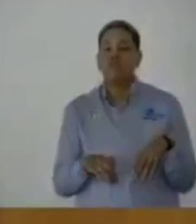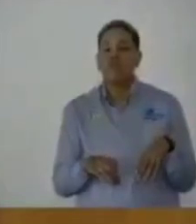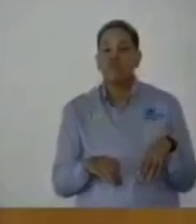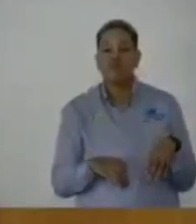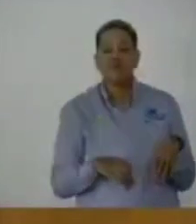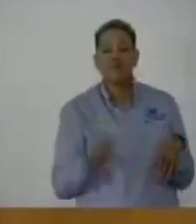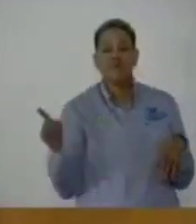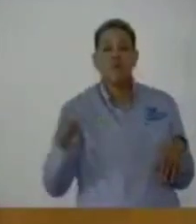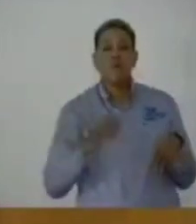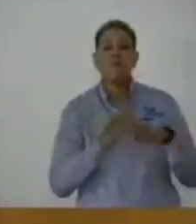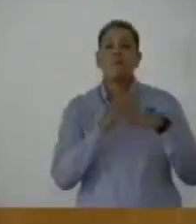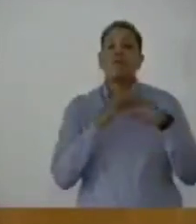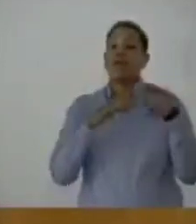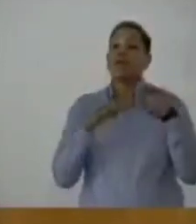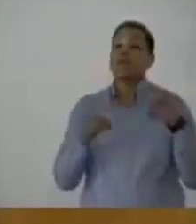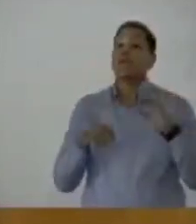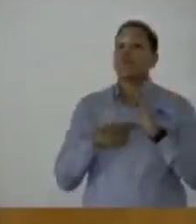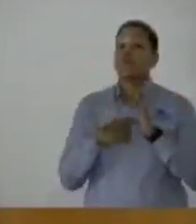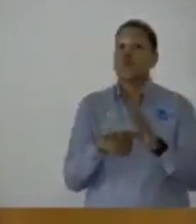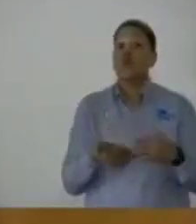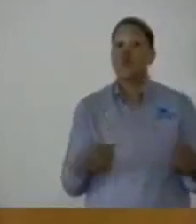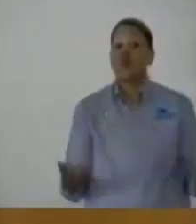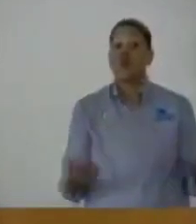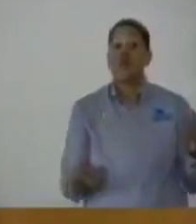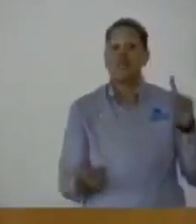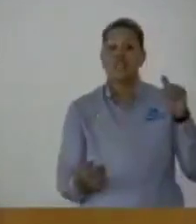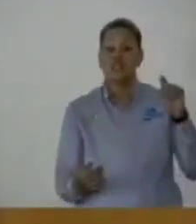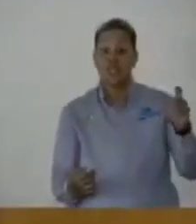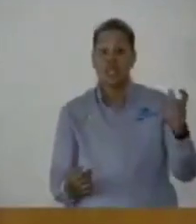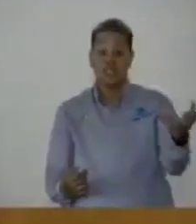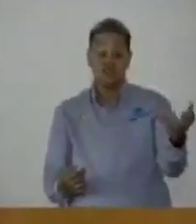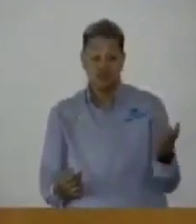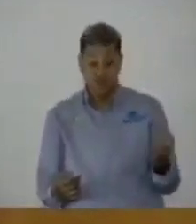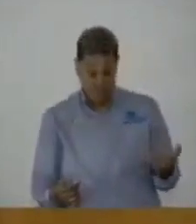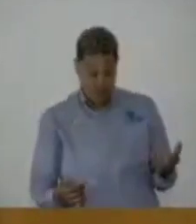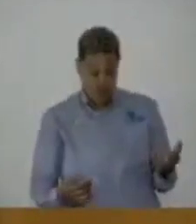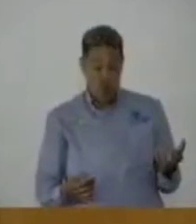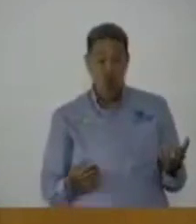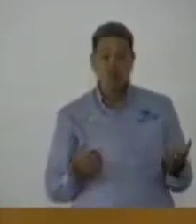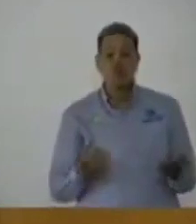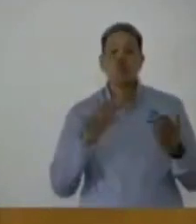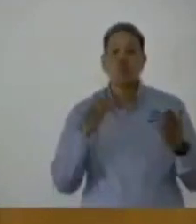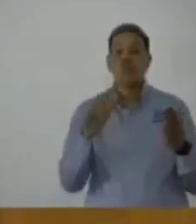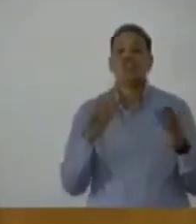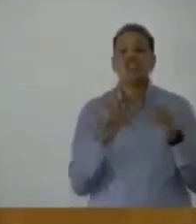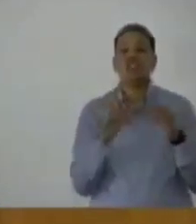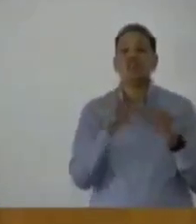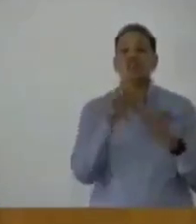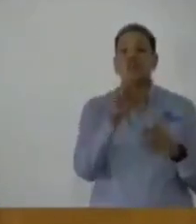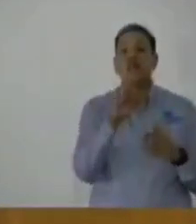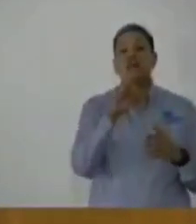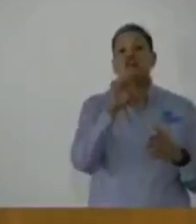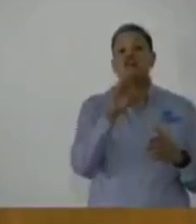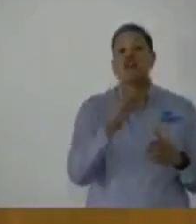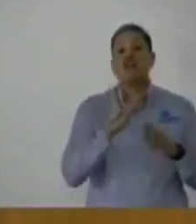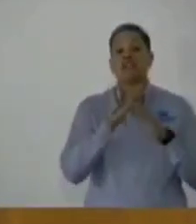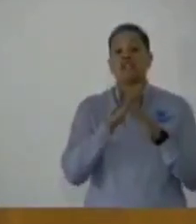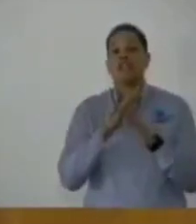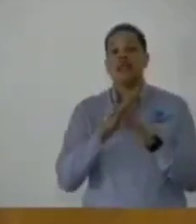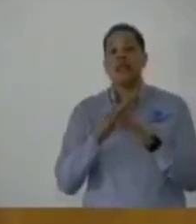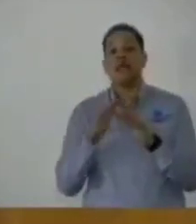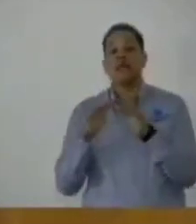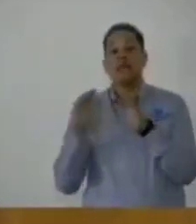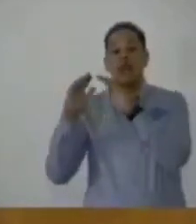in his explanation showed that tax revenue, he suggests, is equal to tax rate times level